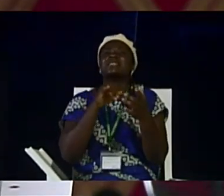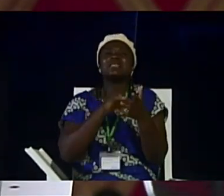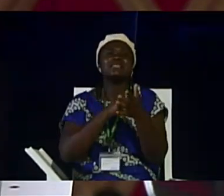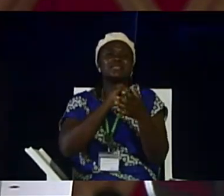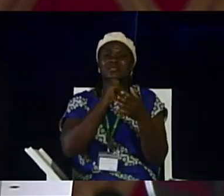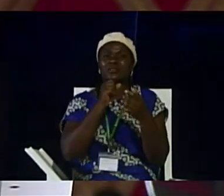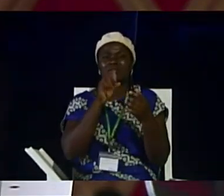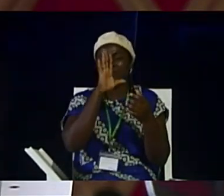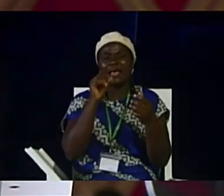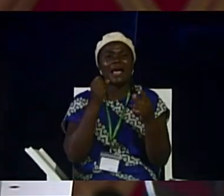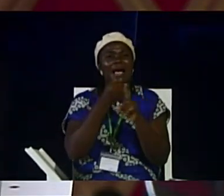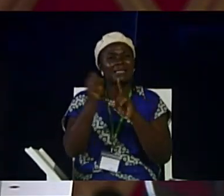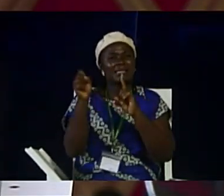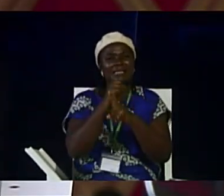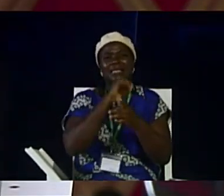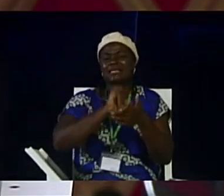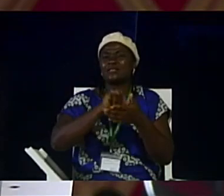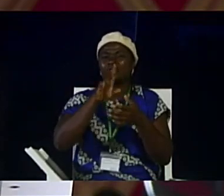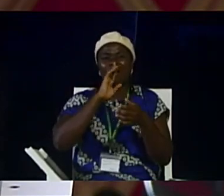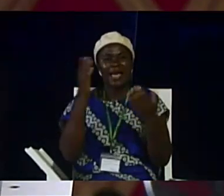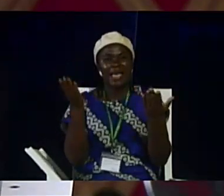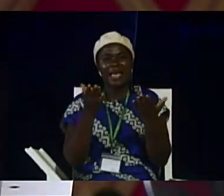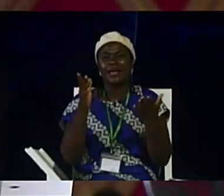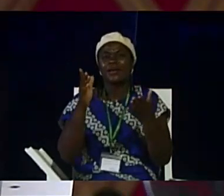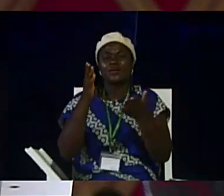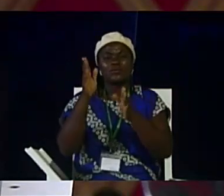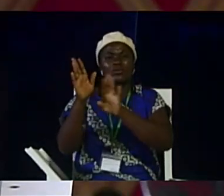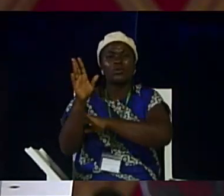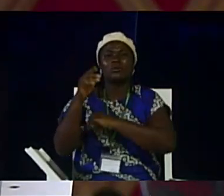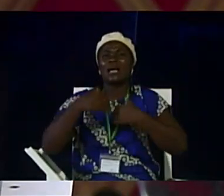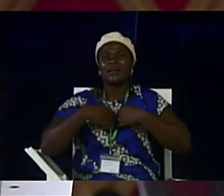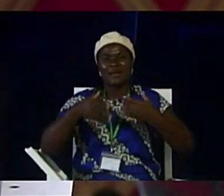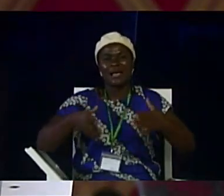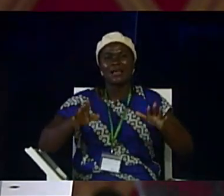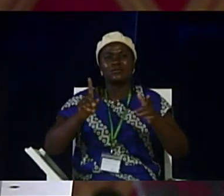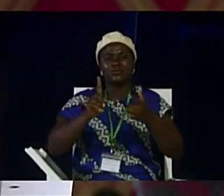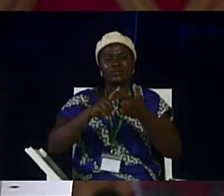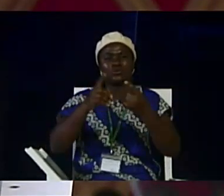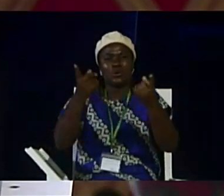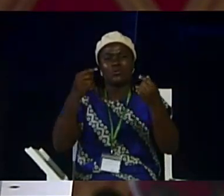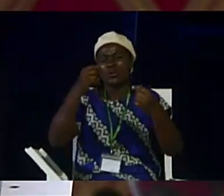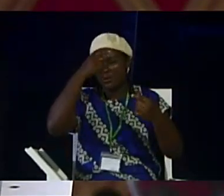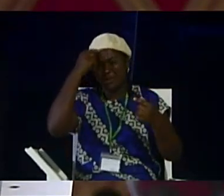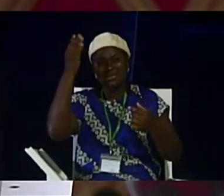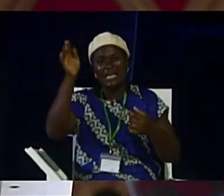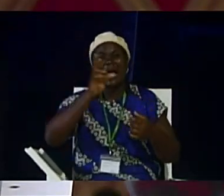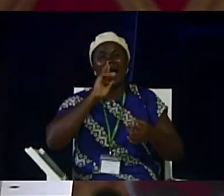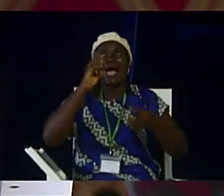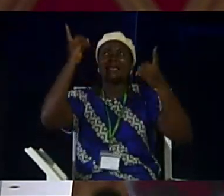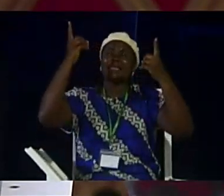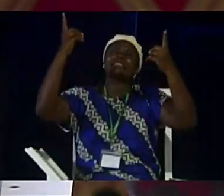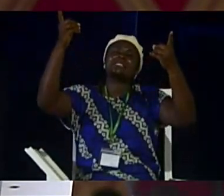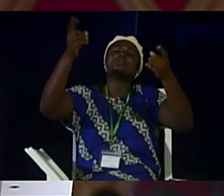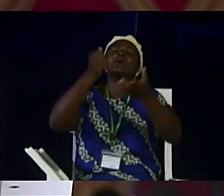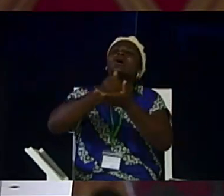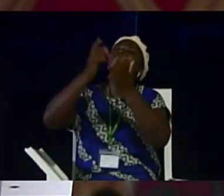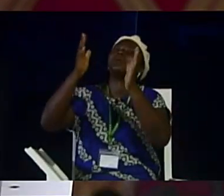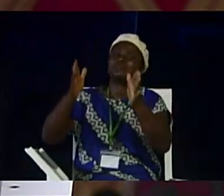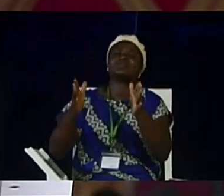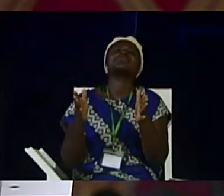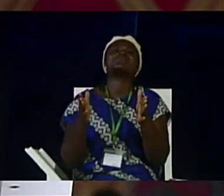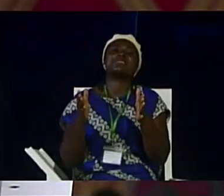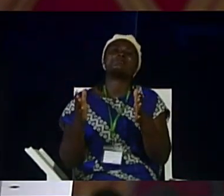that you are here. The Almighty God has allowed you to come because there are destiny helpers